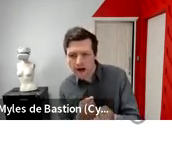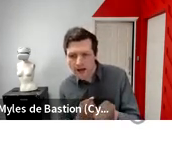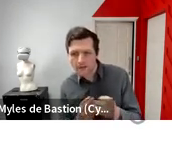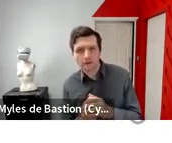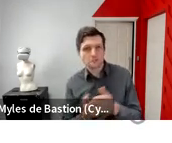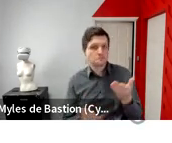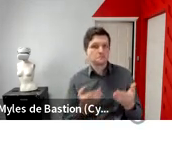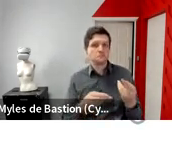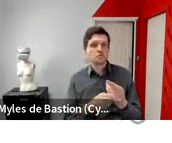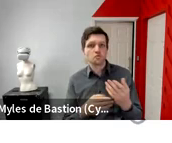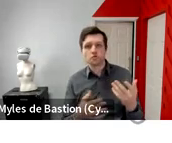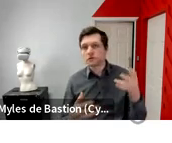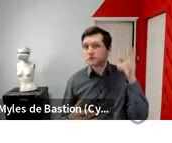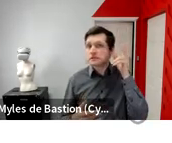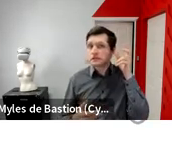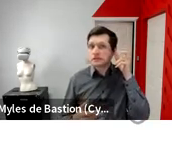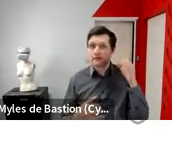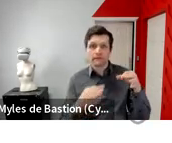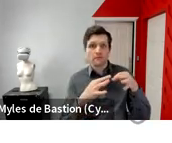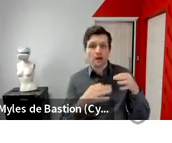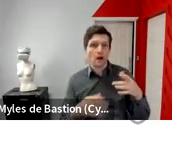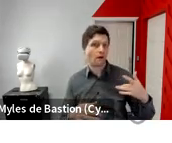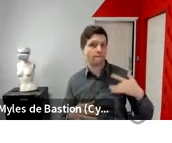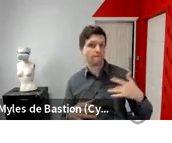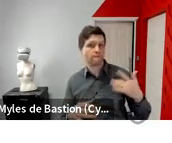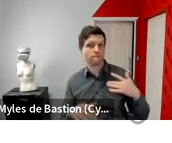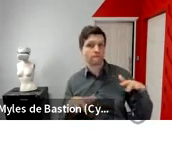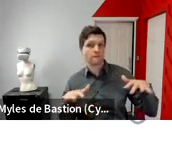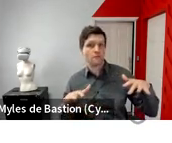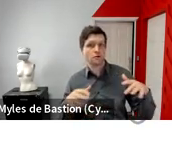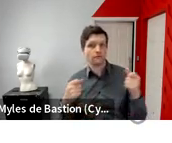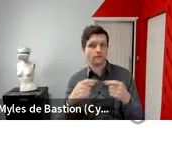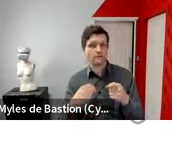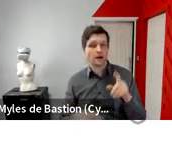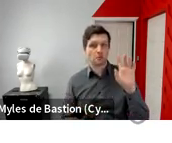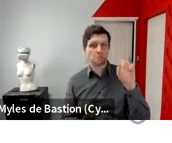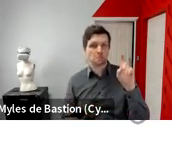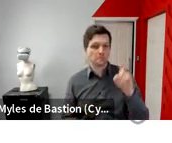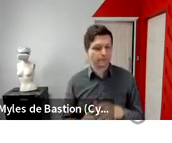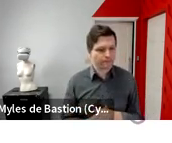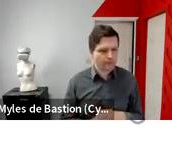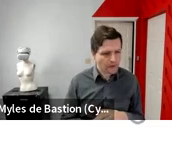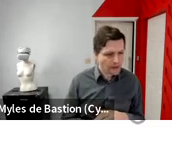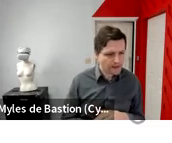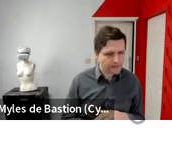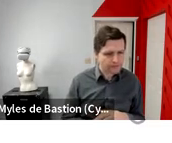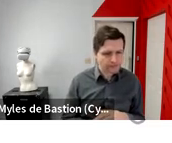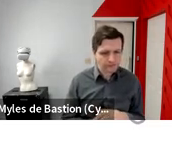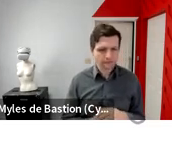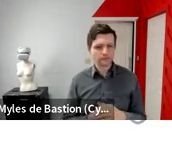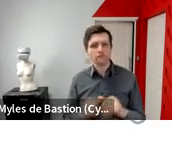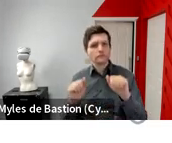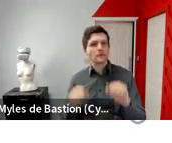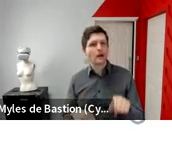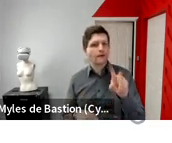how can they navigate their environment? Maybe they could use sound feedback or vibration.